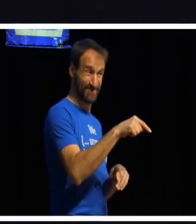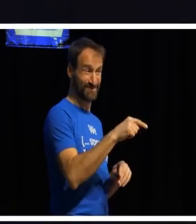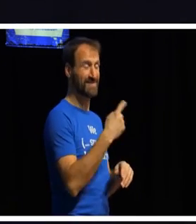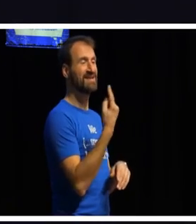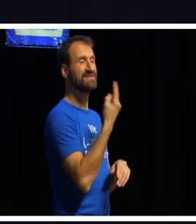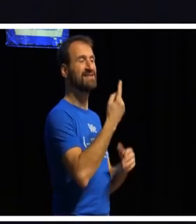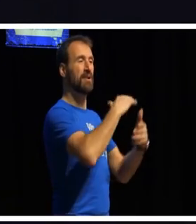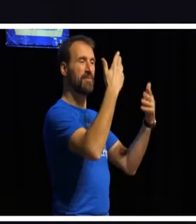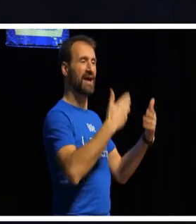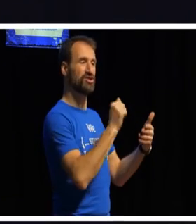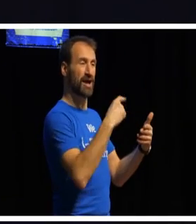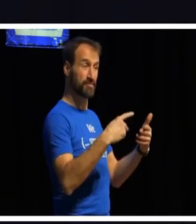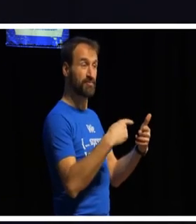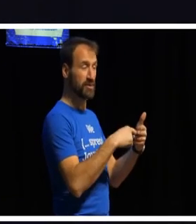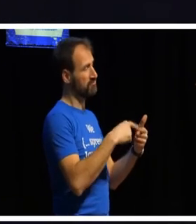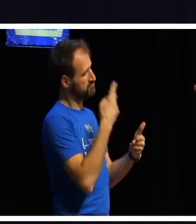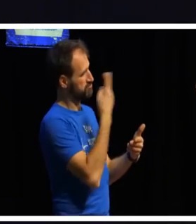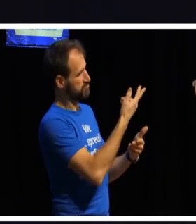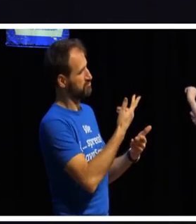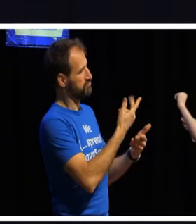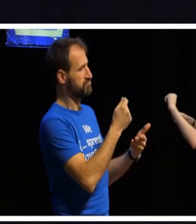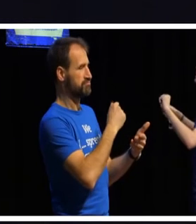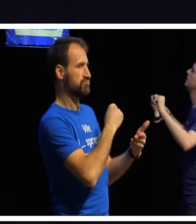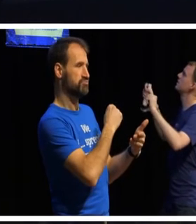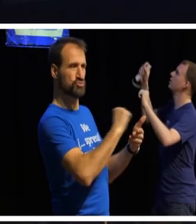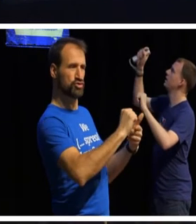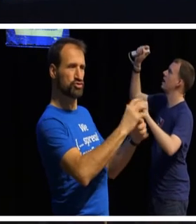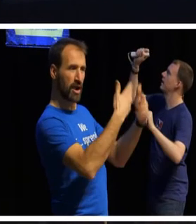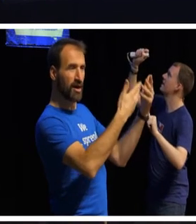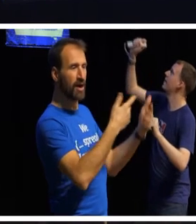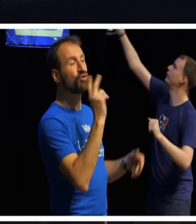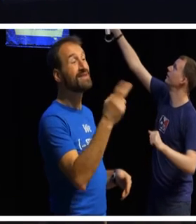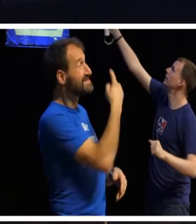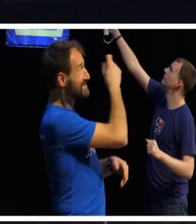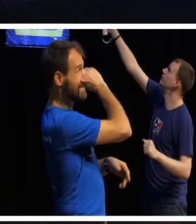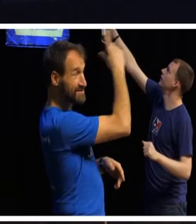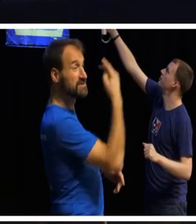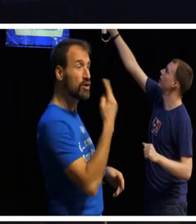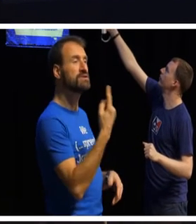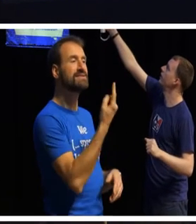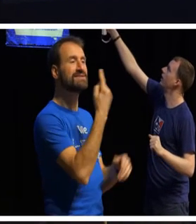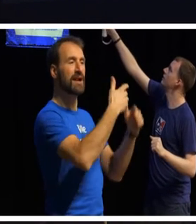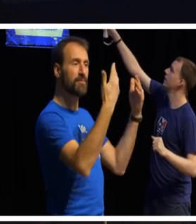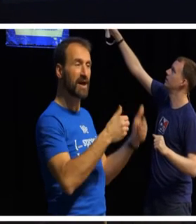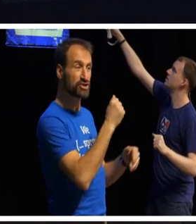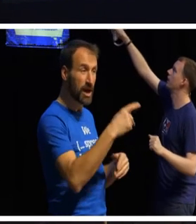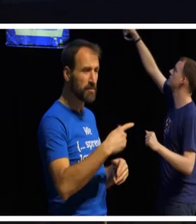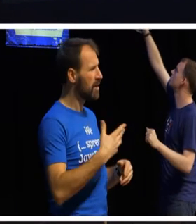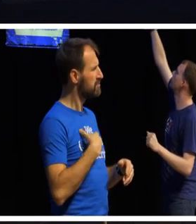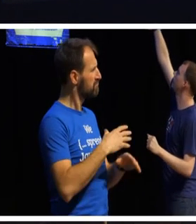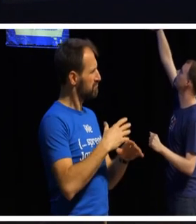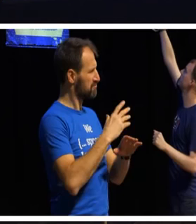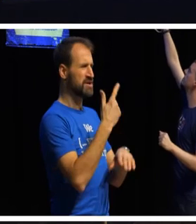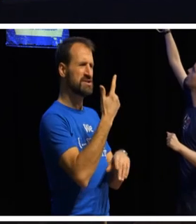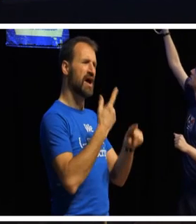wild. And also, this graph is slightly misleading. It looks like this single page app gets everything done in about 3.5 seconds, whereas the